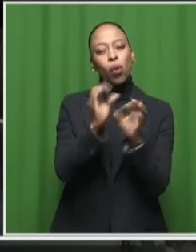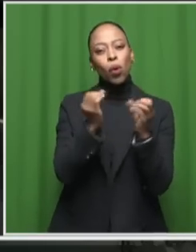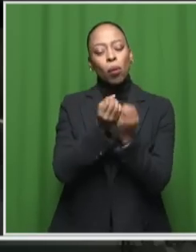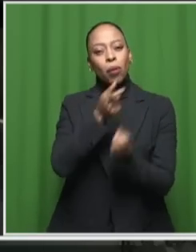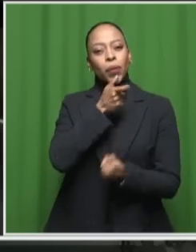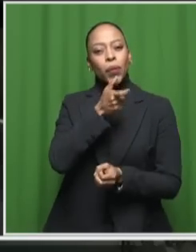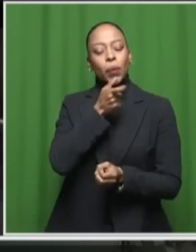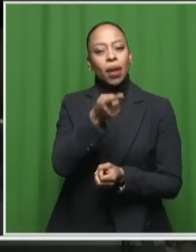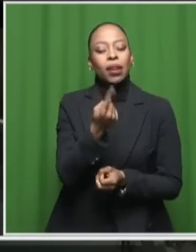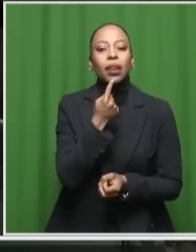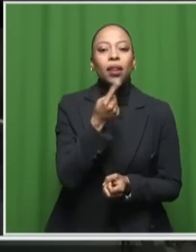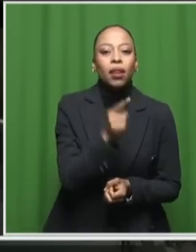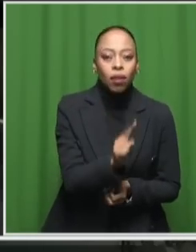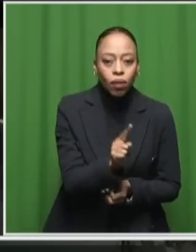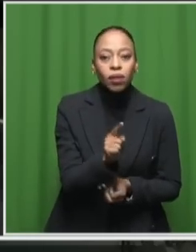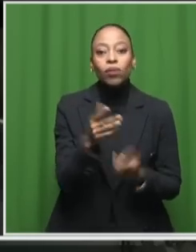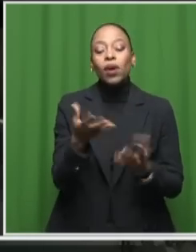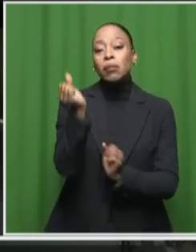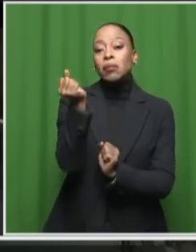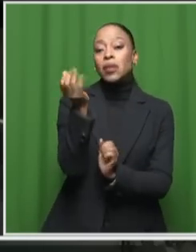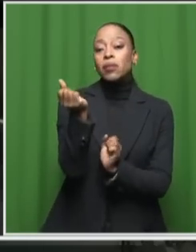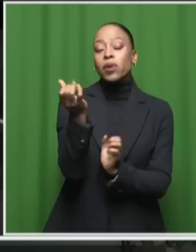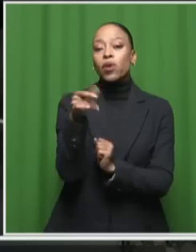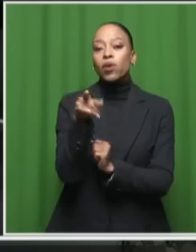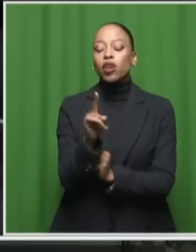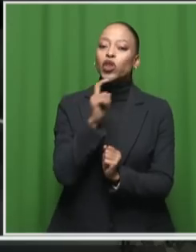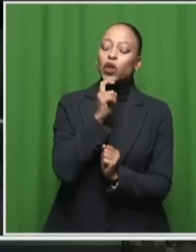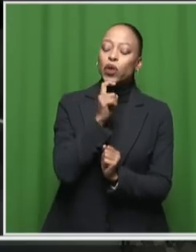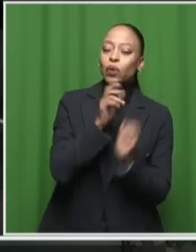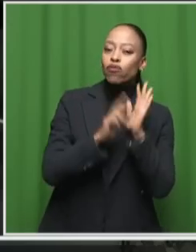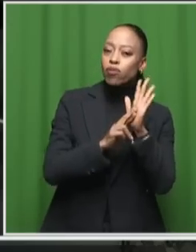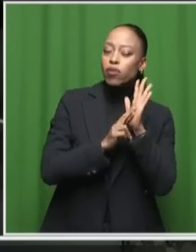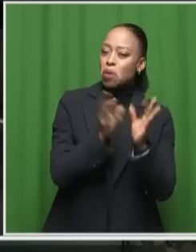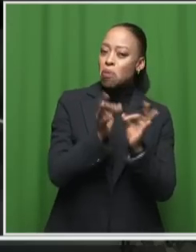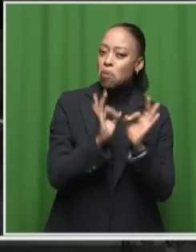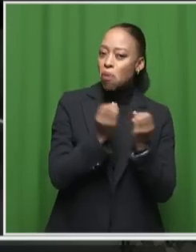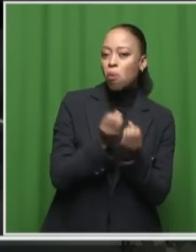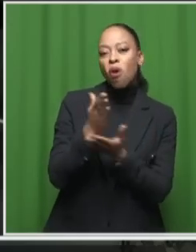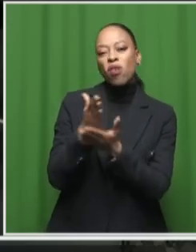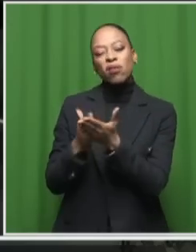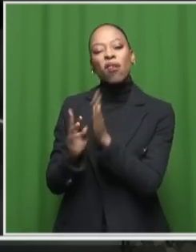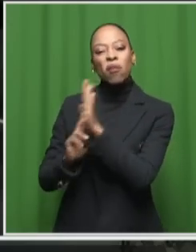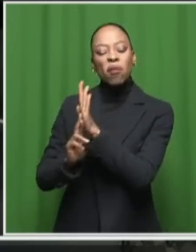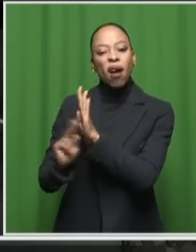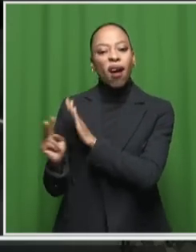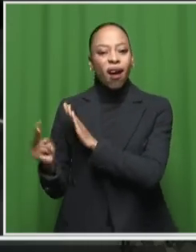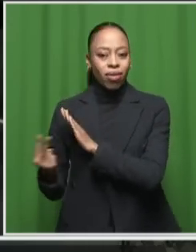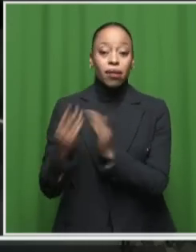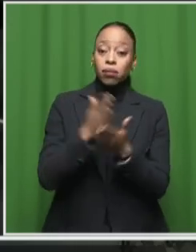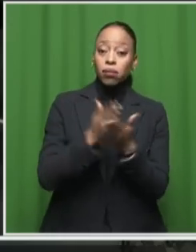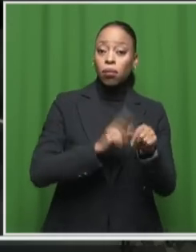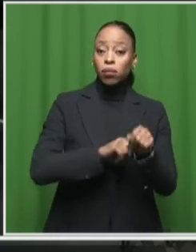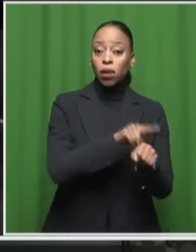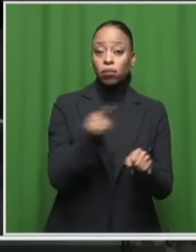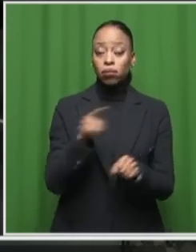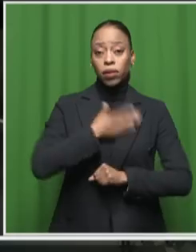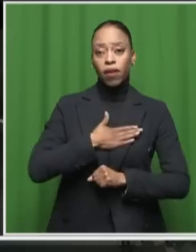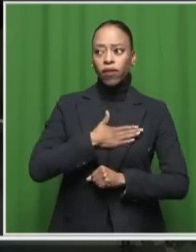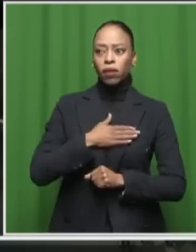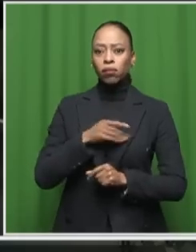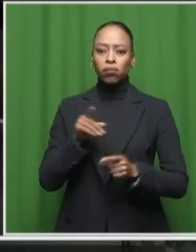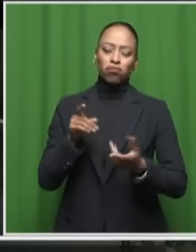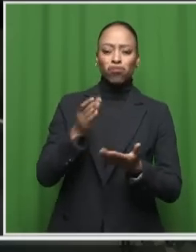saying in their statements through their spokespeople or other representatives. Sometimes they feel that some are